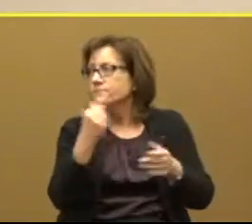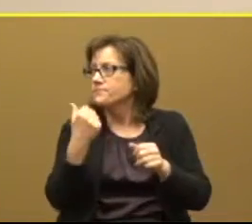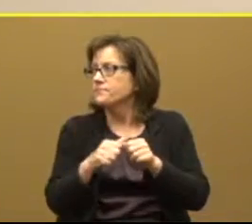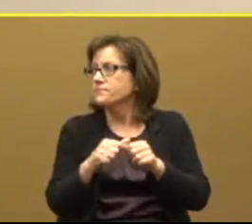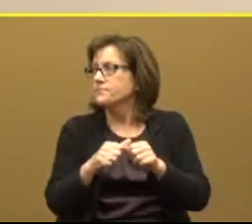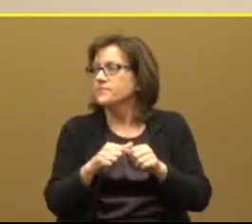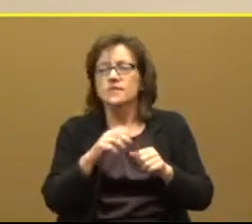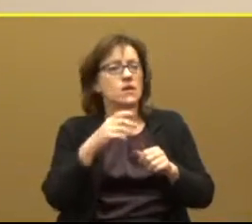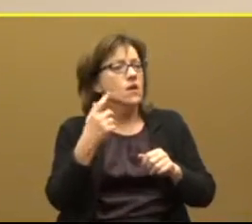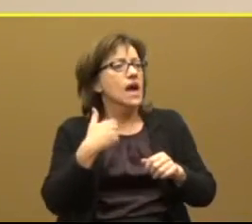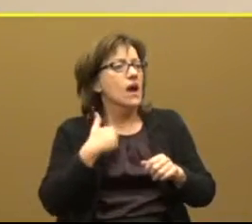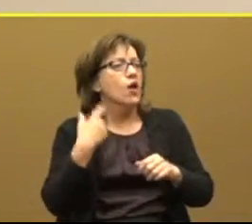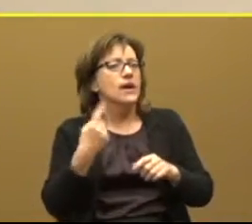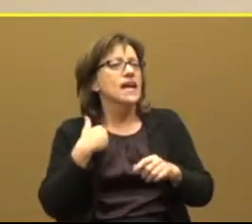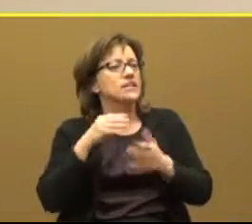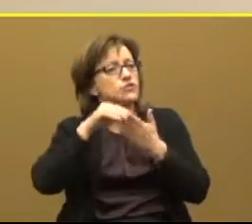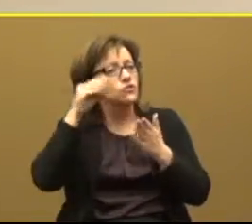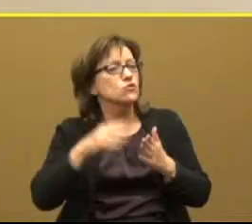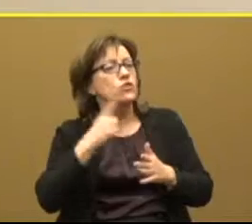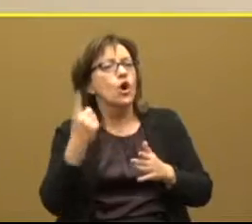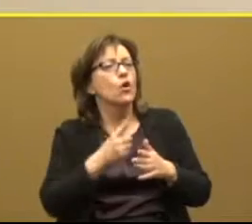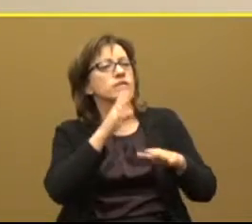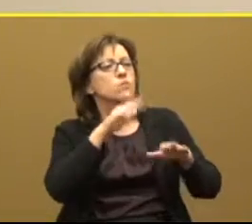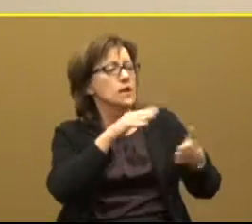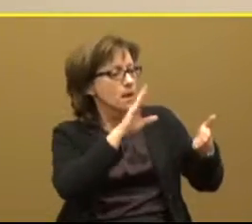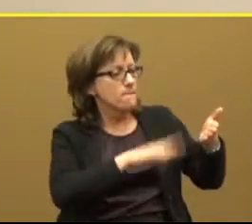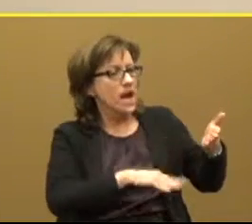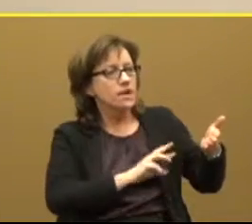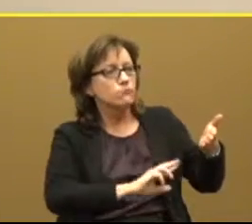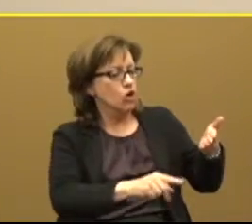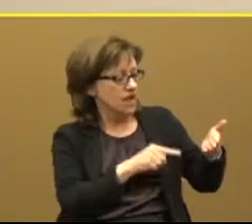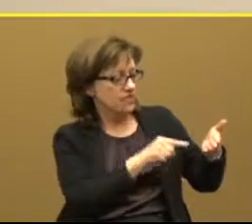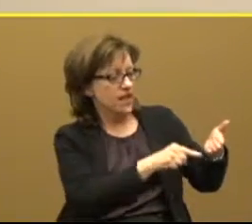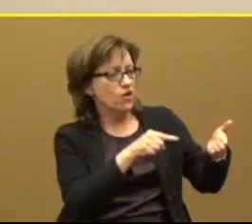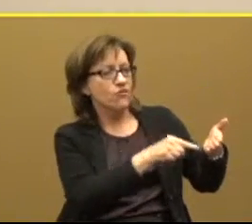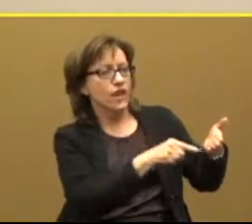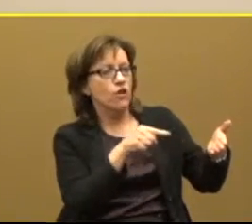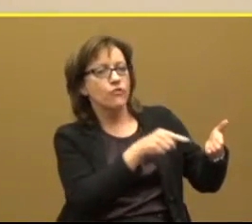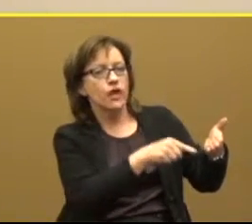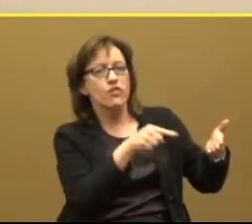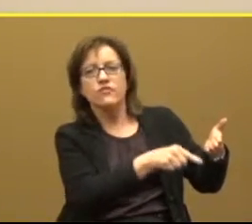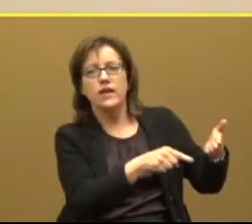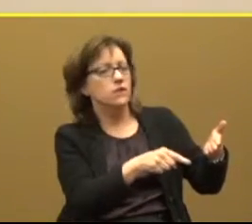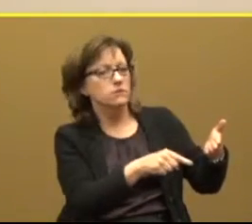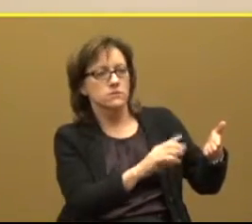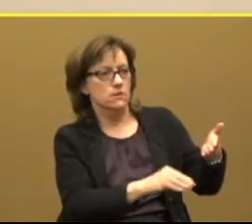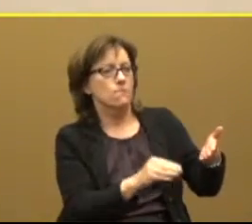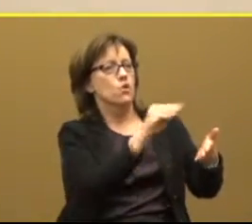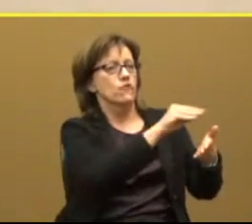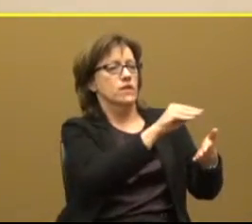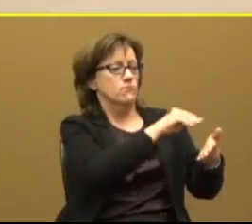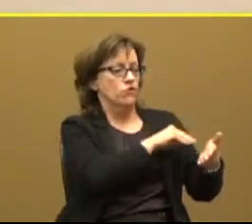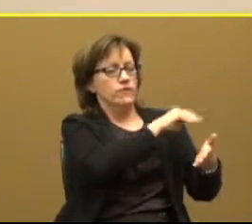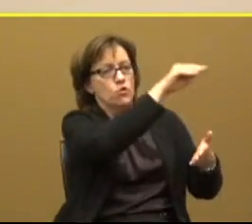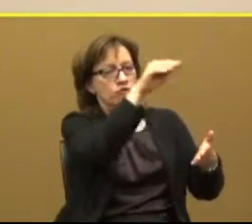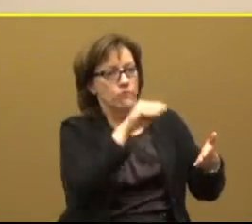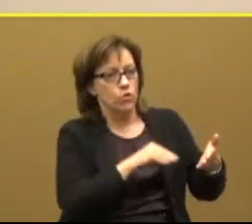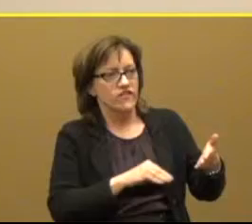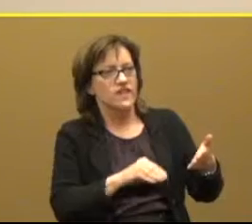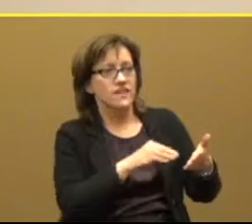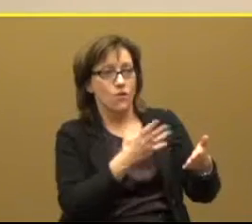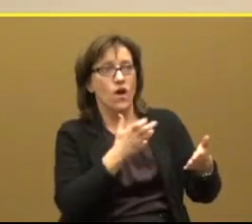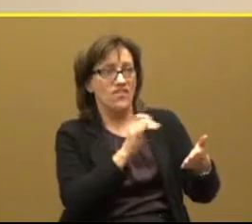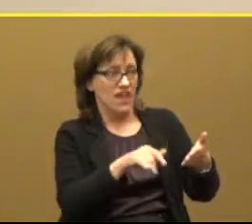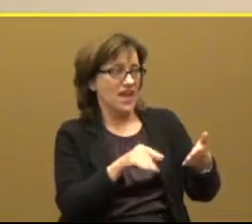went bottom right, bottom right, bottom right, bottom right. So you move everything around until they can figure out how to do that. I had that exact